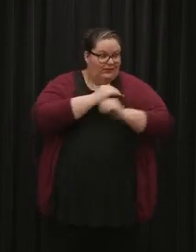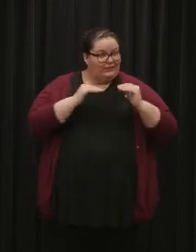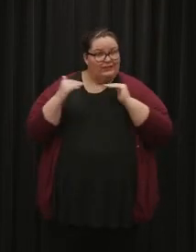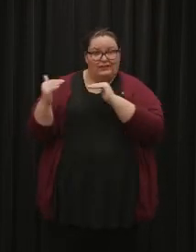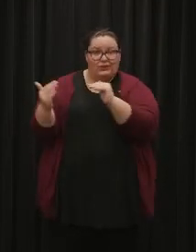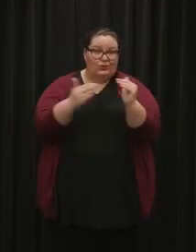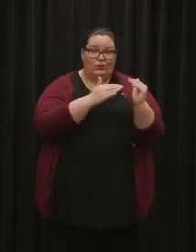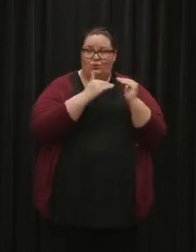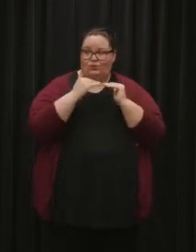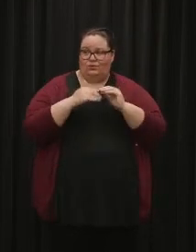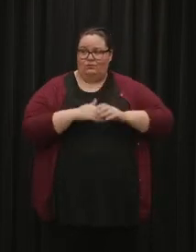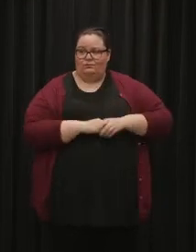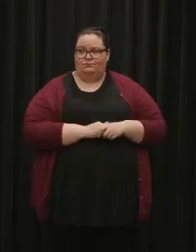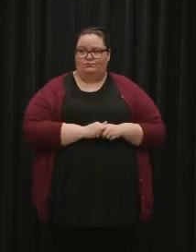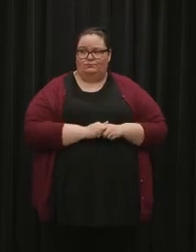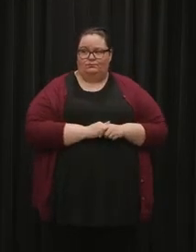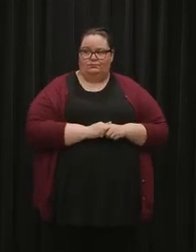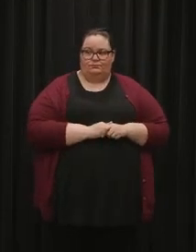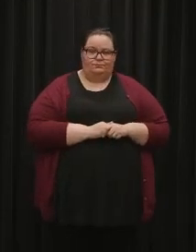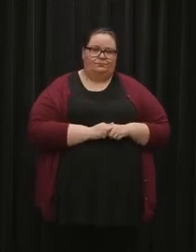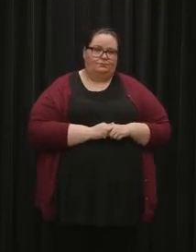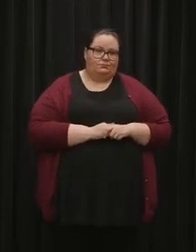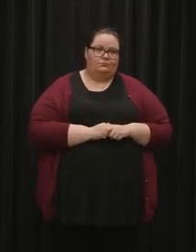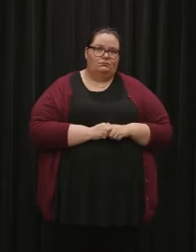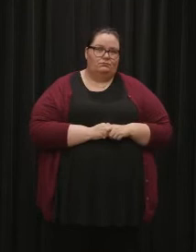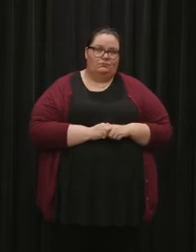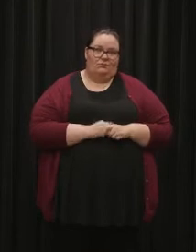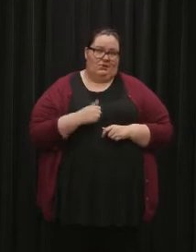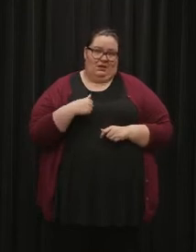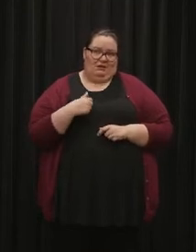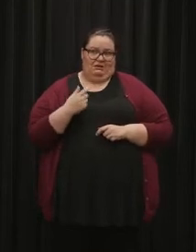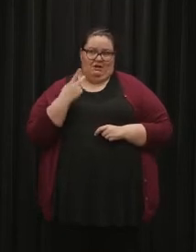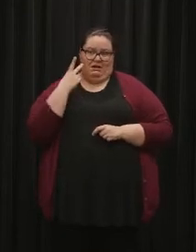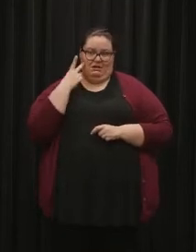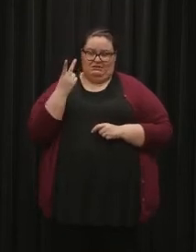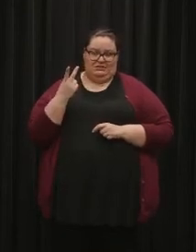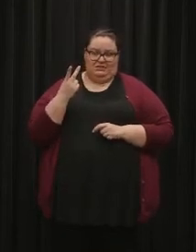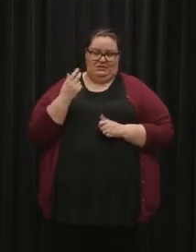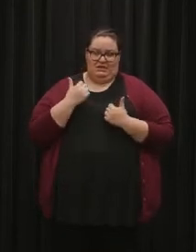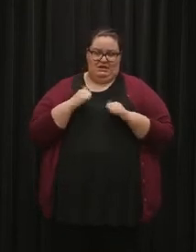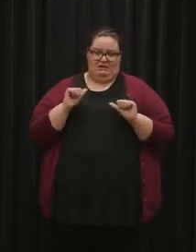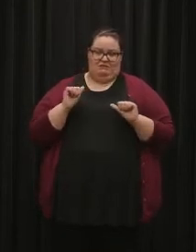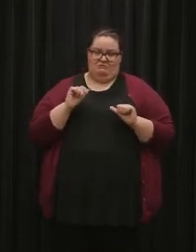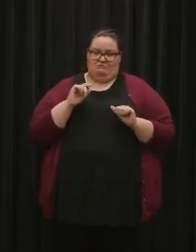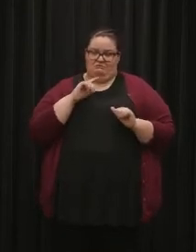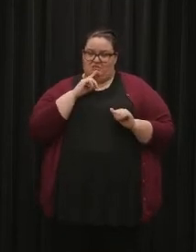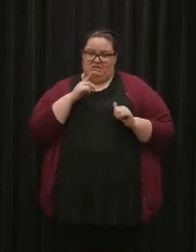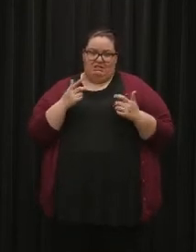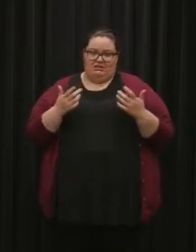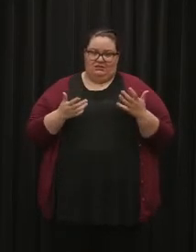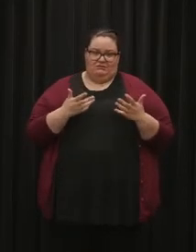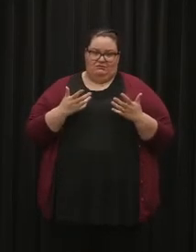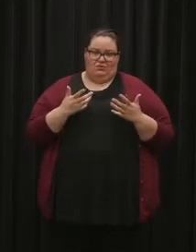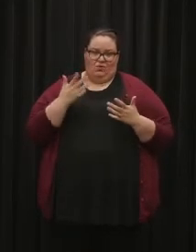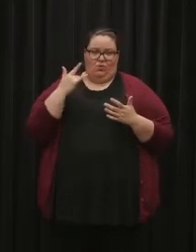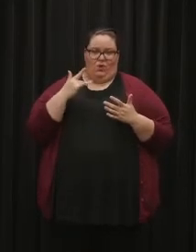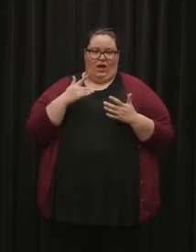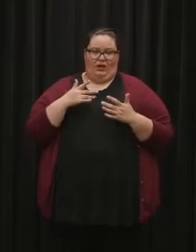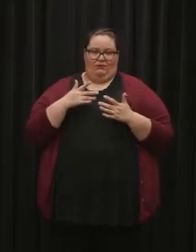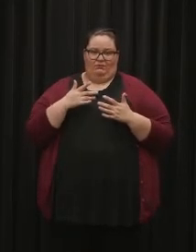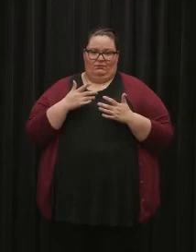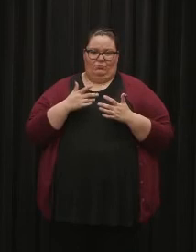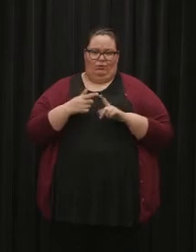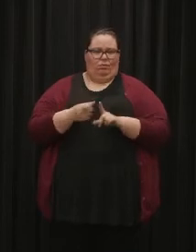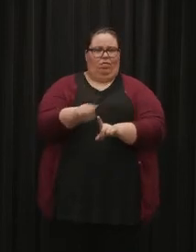on the vulnerability that exists, and I don't see any real reason to deviate from